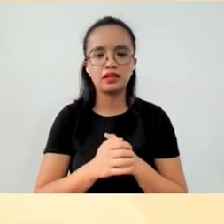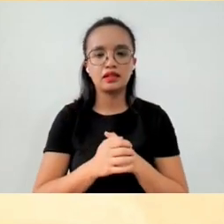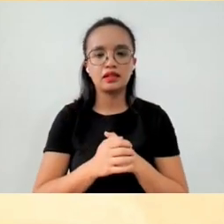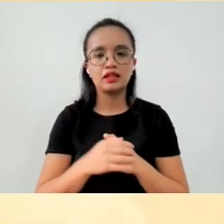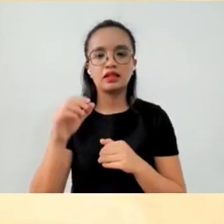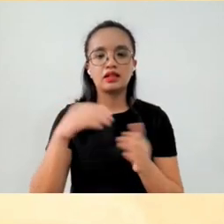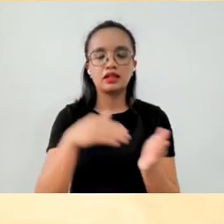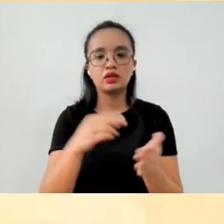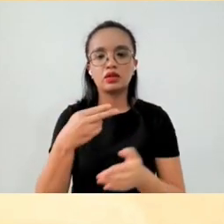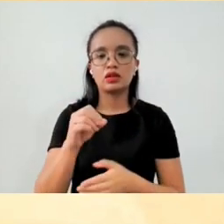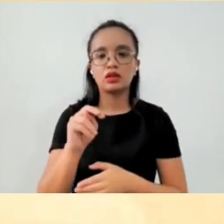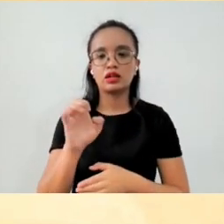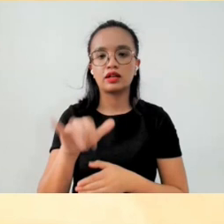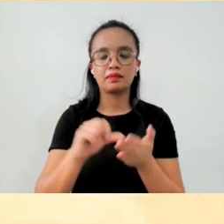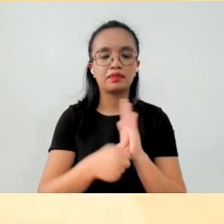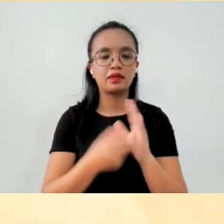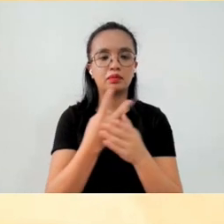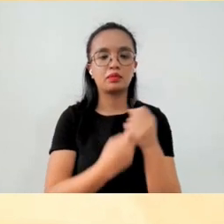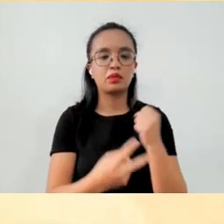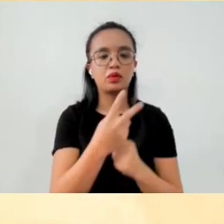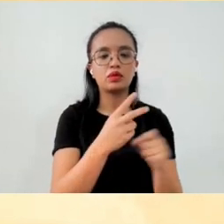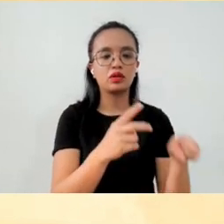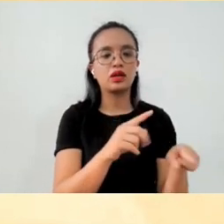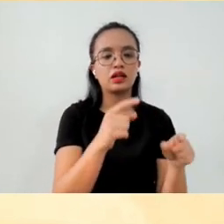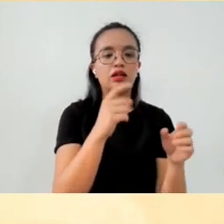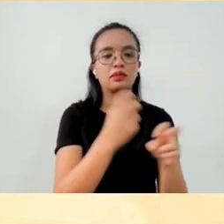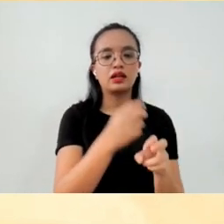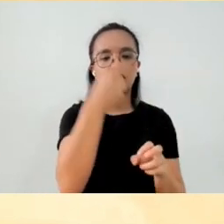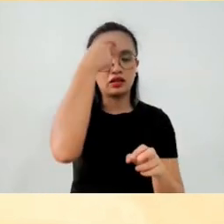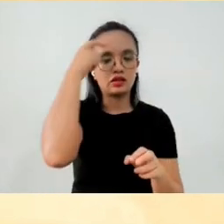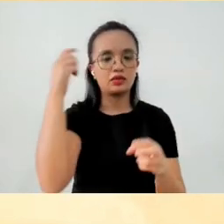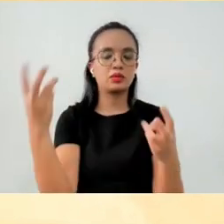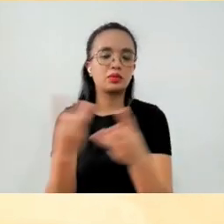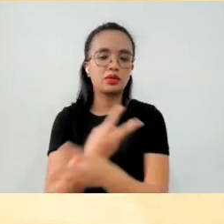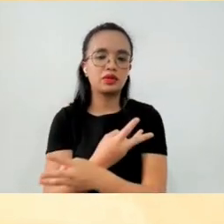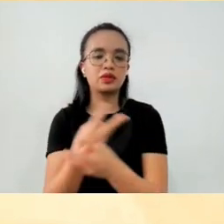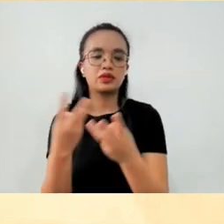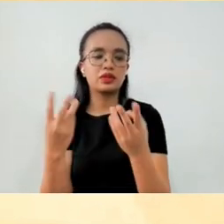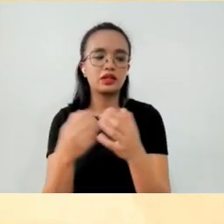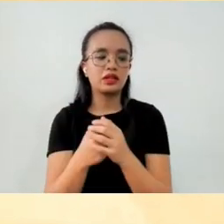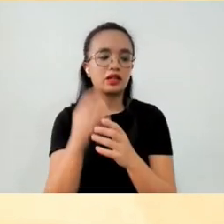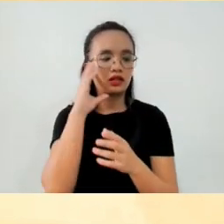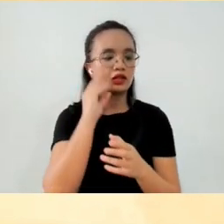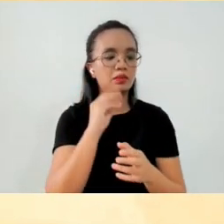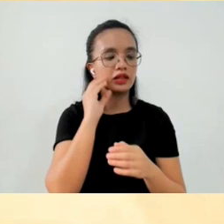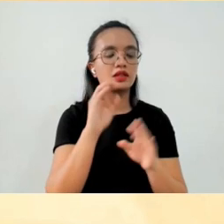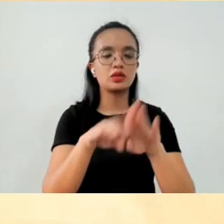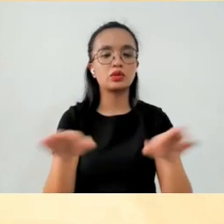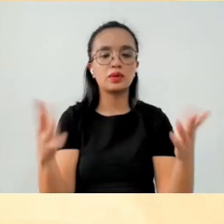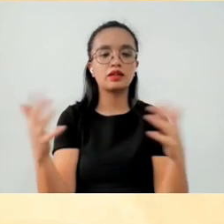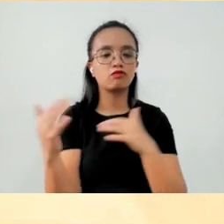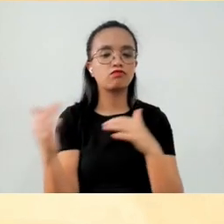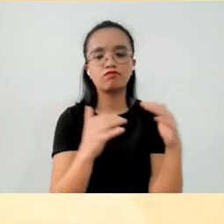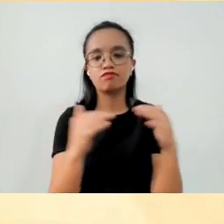Honey highlighted both complex trauma as severe and pervasive, and the experience of children in armed conflict